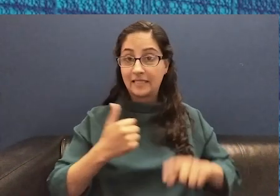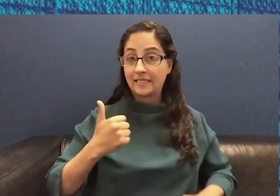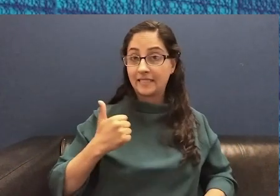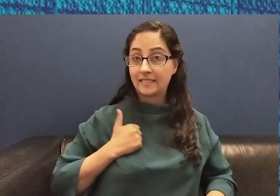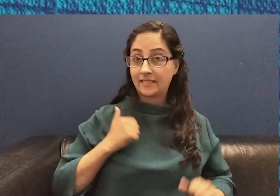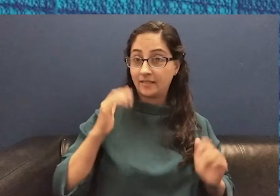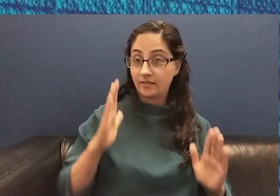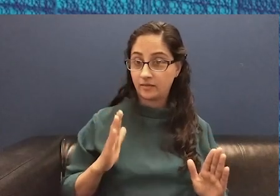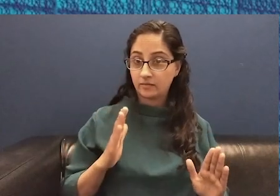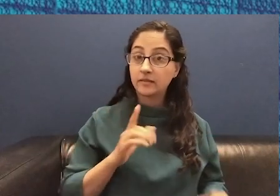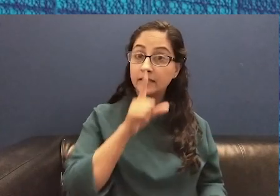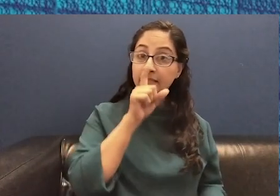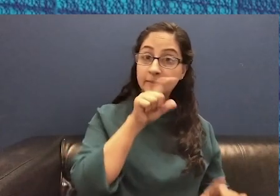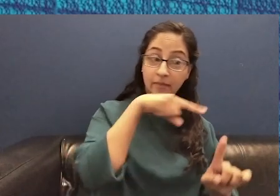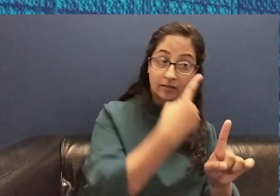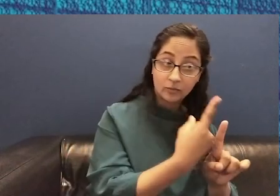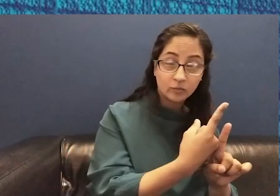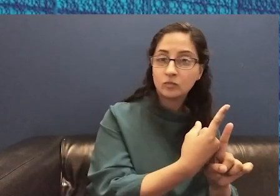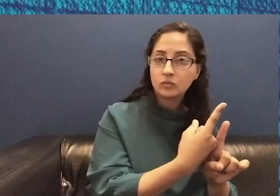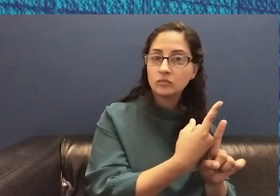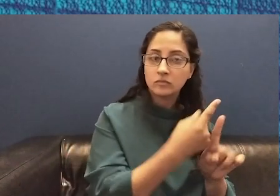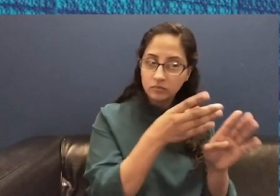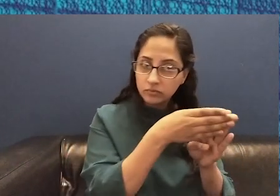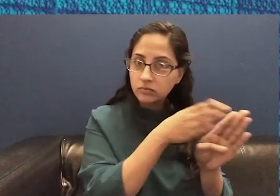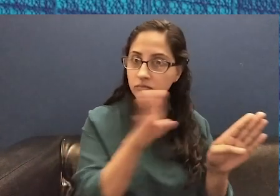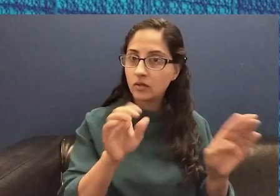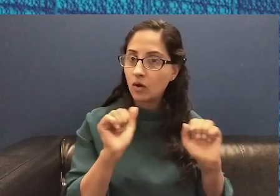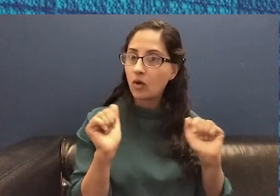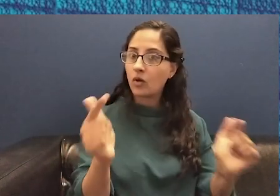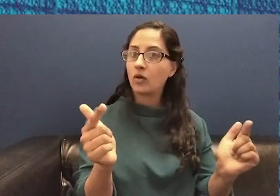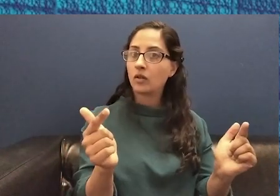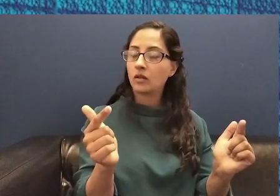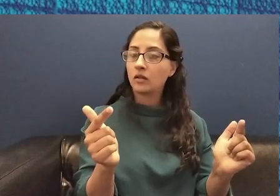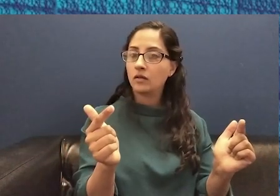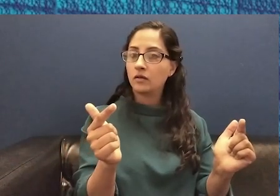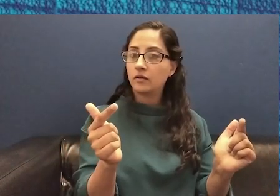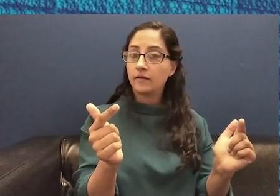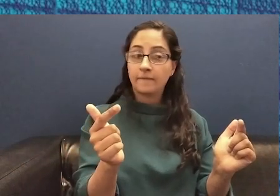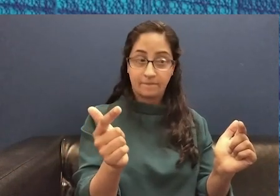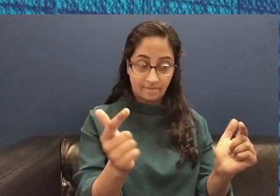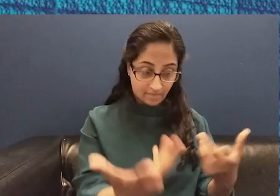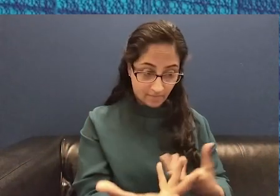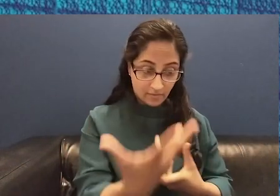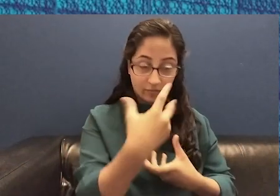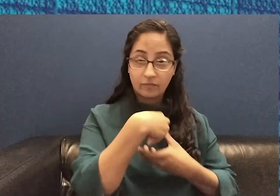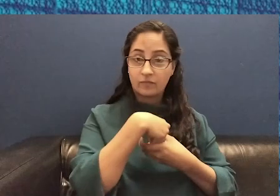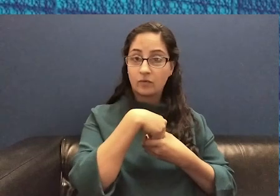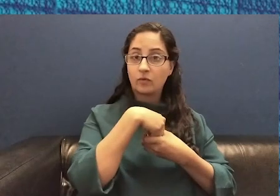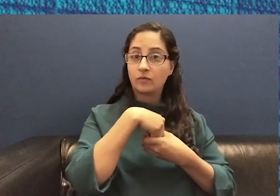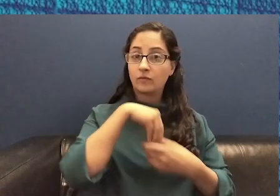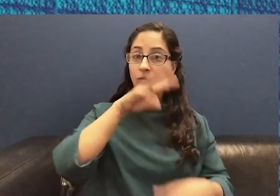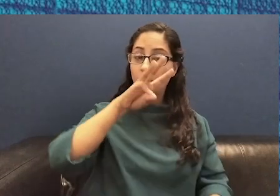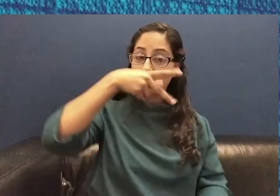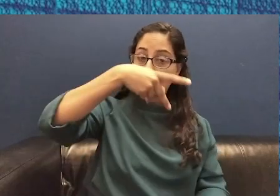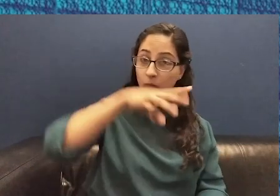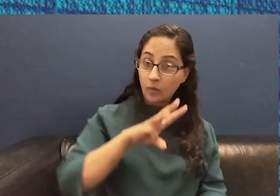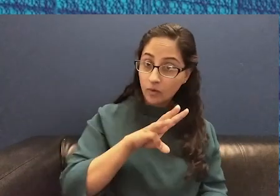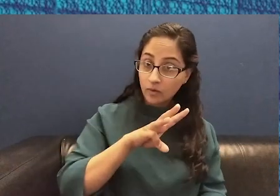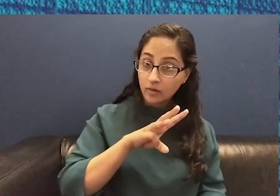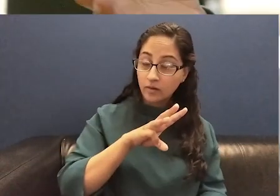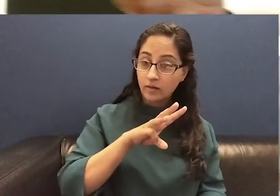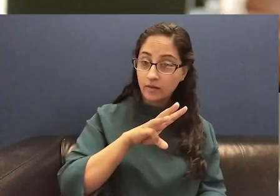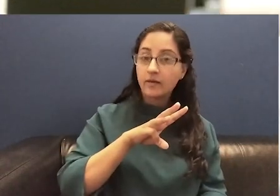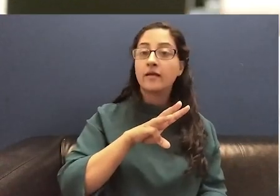of Canadians inside and outside the Jamat to allow it to bring